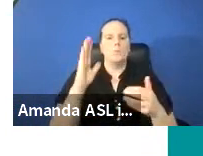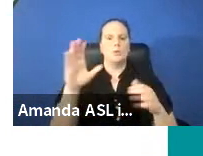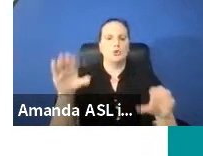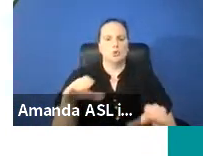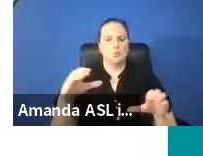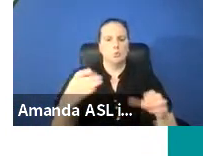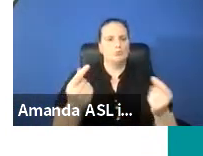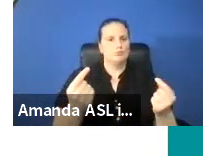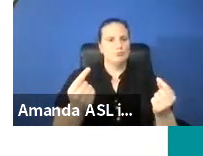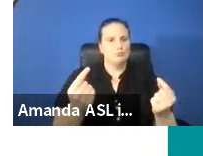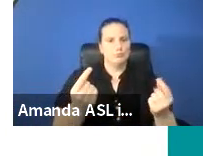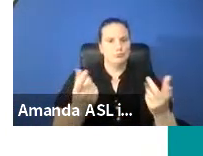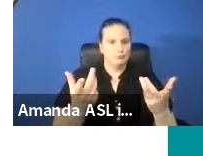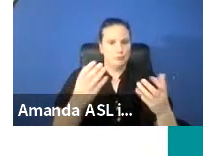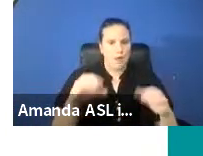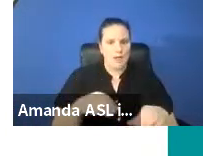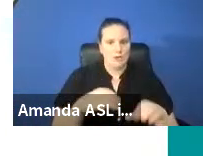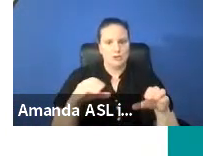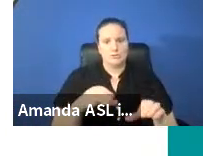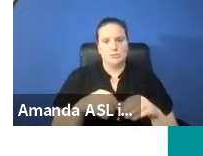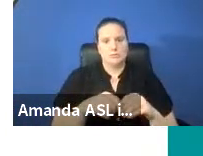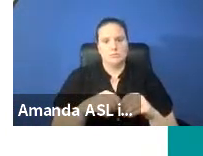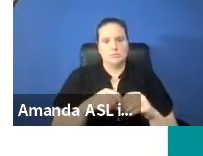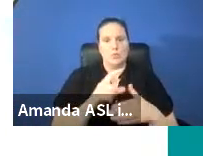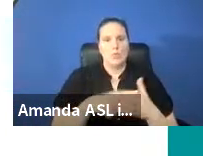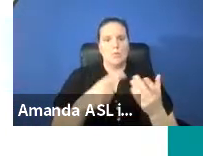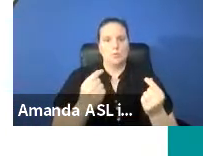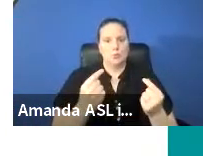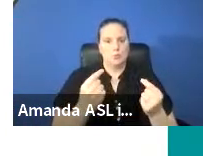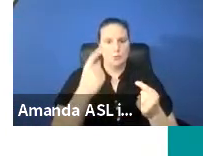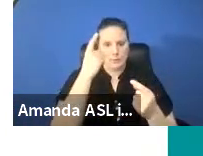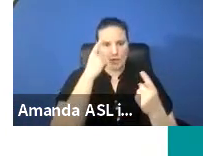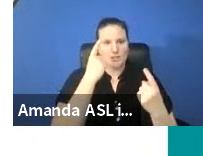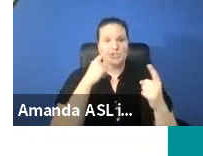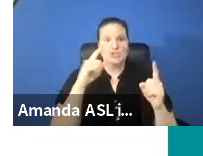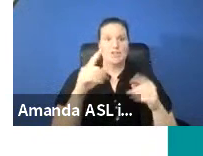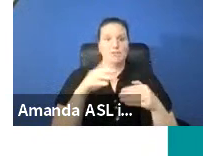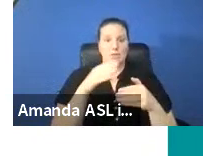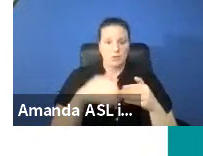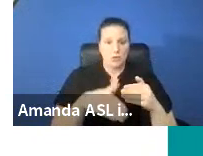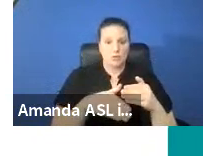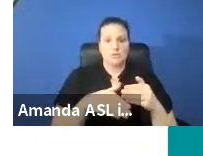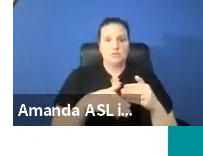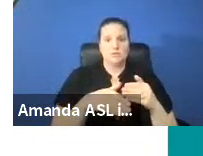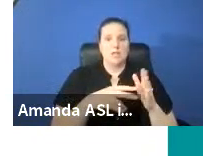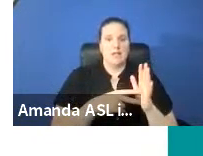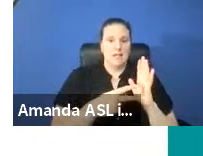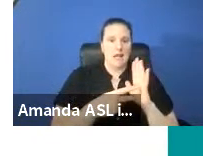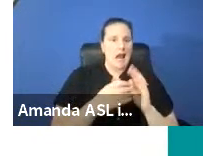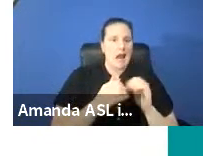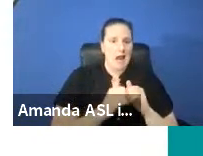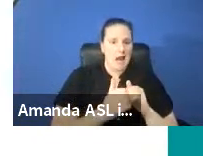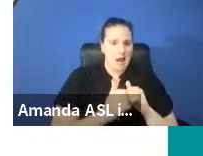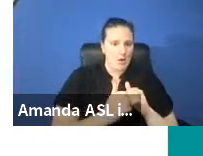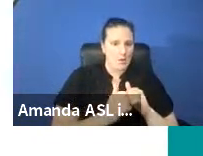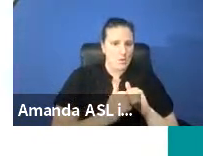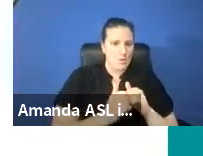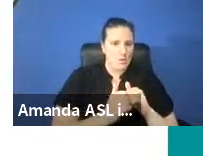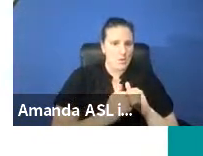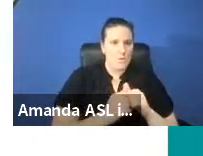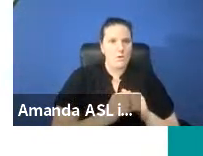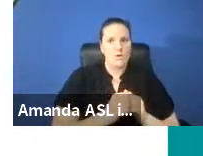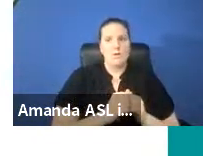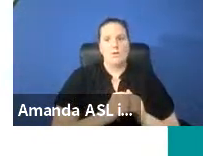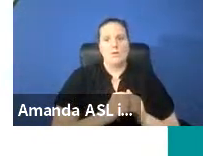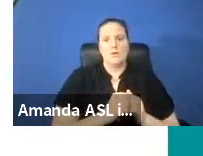do? What are the actions, or sorry, what will we do to achieve the results and indicators? It's sort of the question of the how.